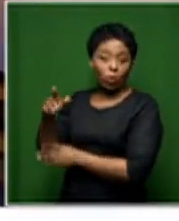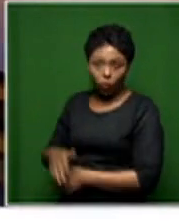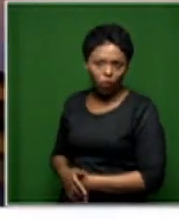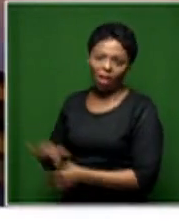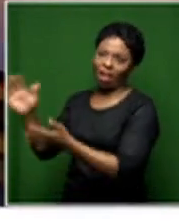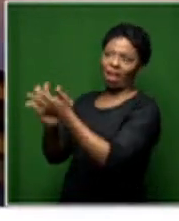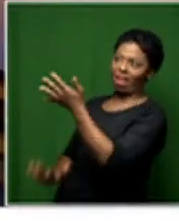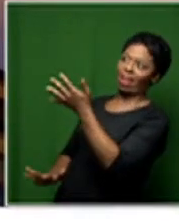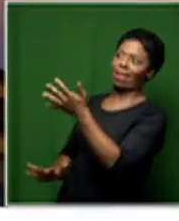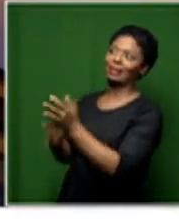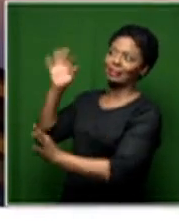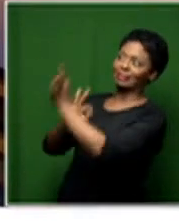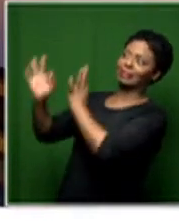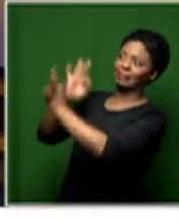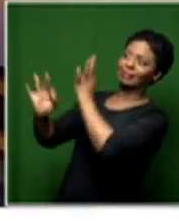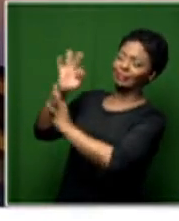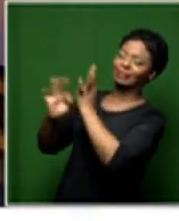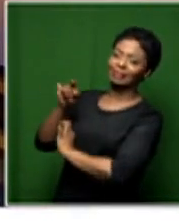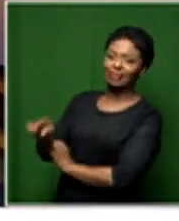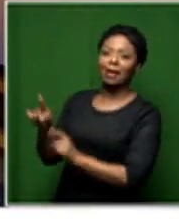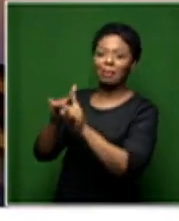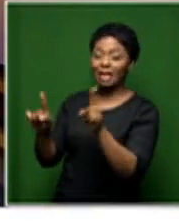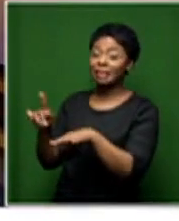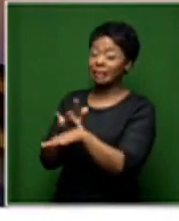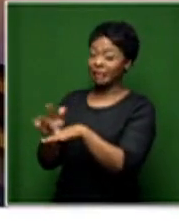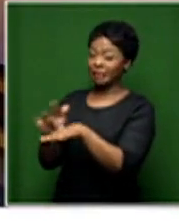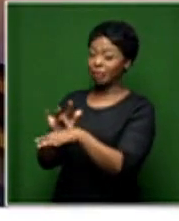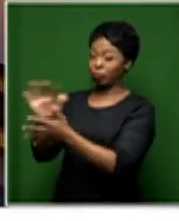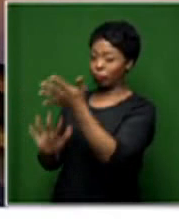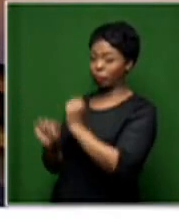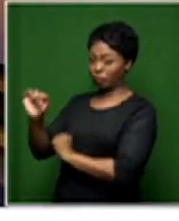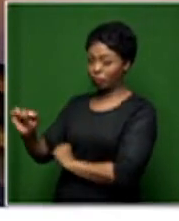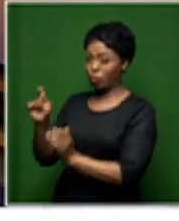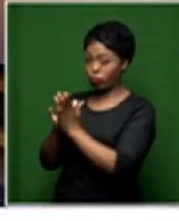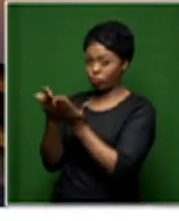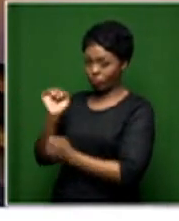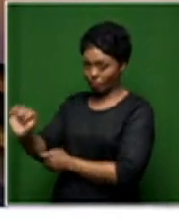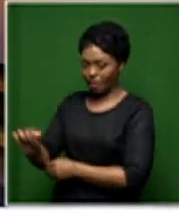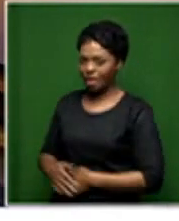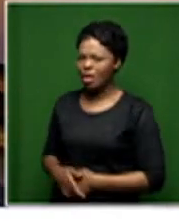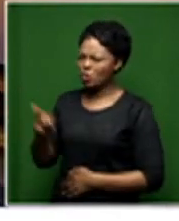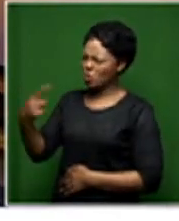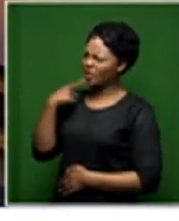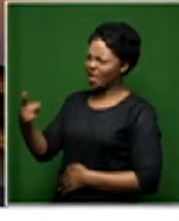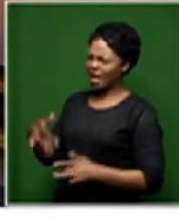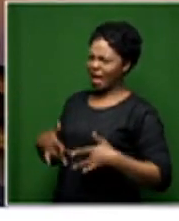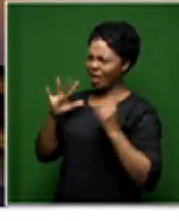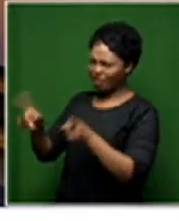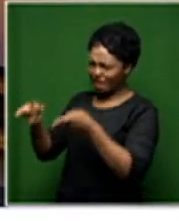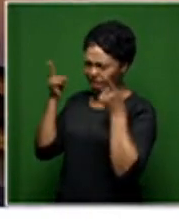just a quick one, Jackie. Having touched on such sensitive topics in your latest book, you mentioned before that your life was in danger. Is it still the